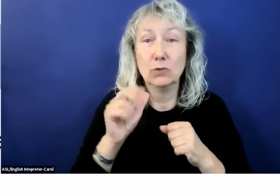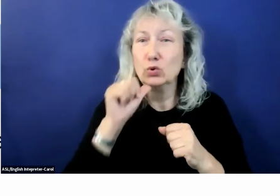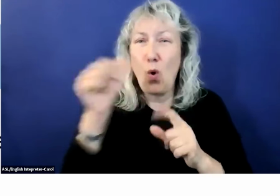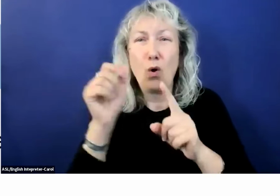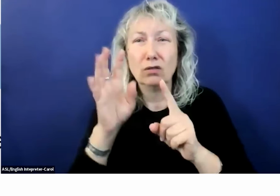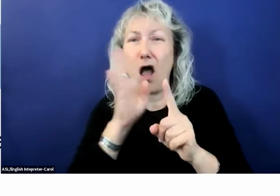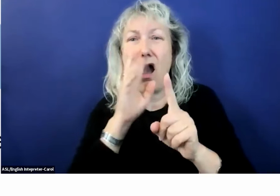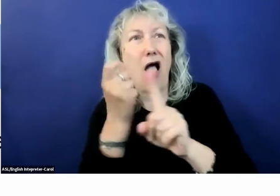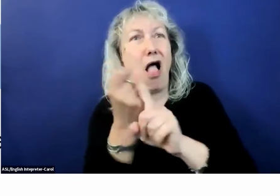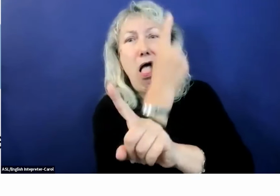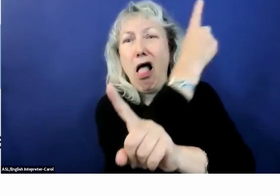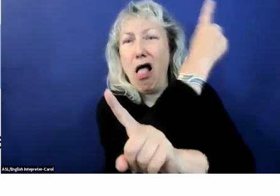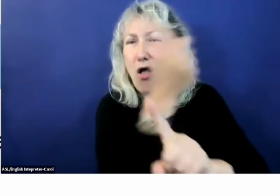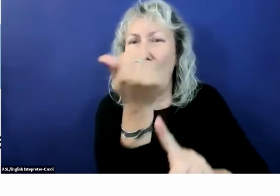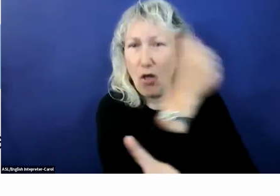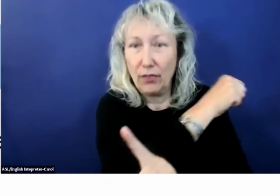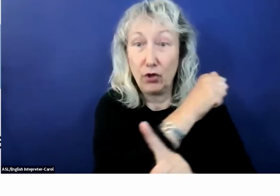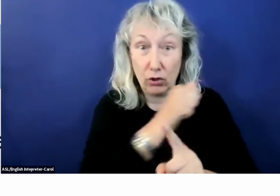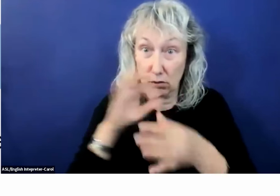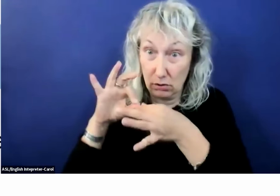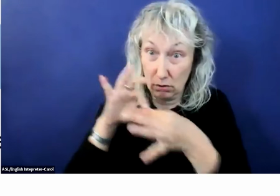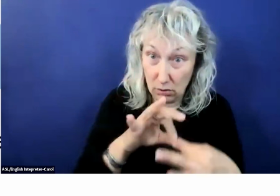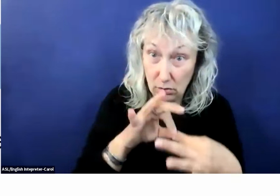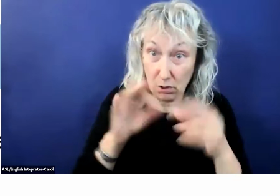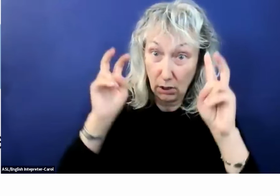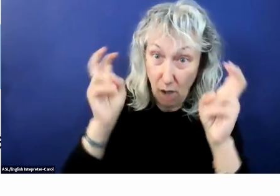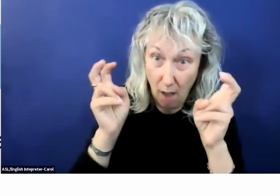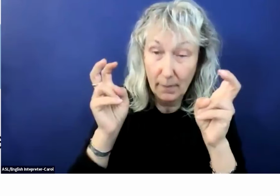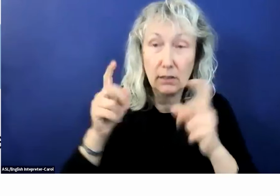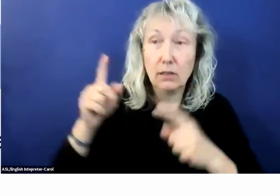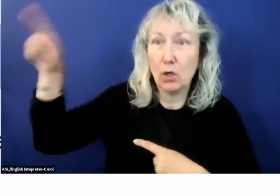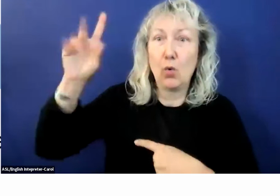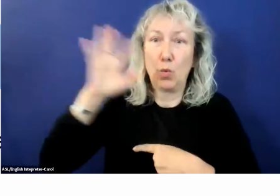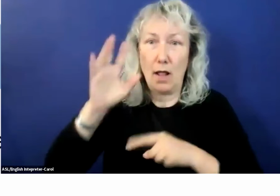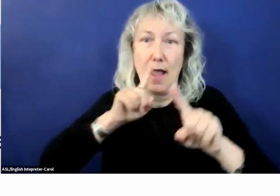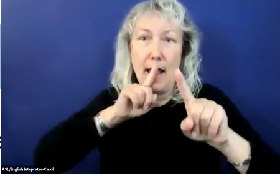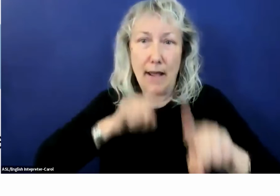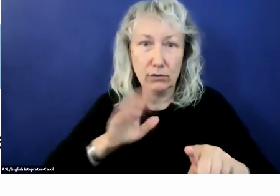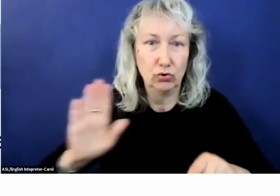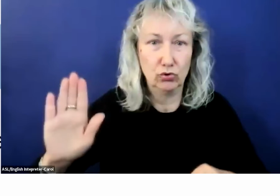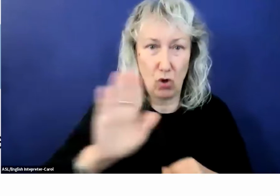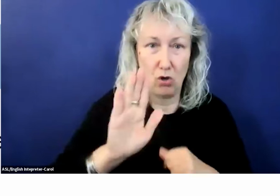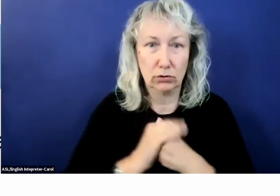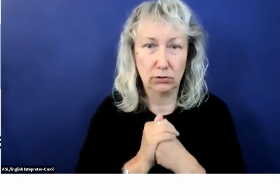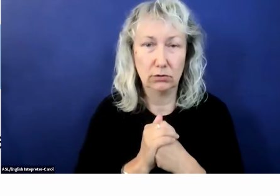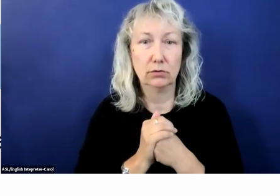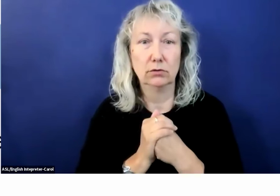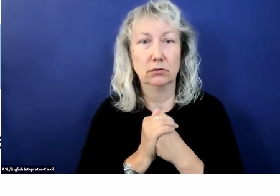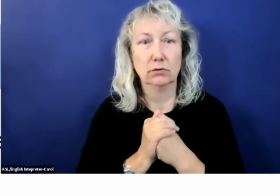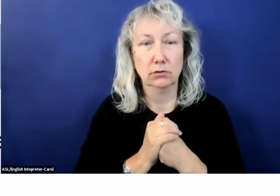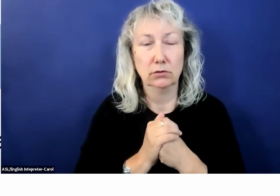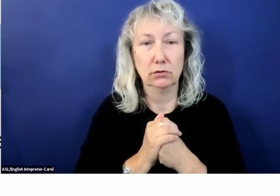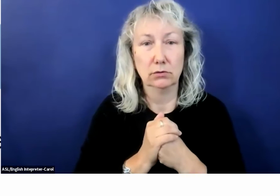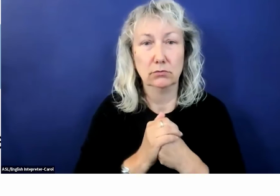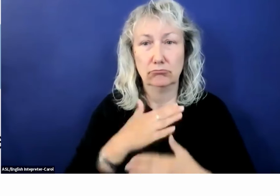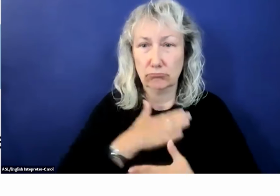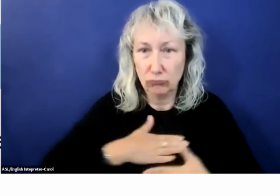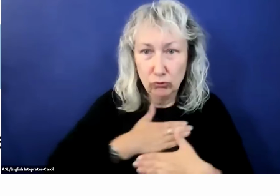There will be an evaluation sent out via email after the session. Your input is appreciated and will help us improve future